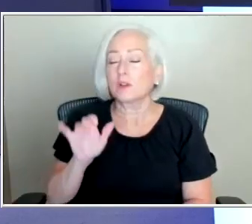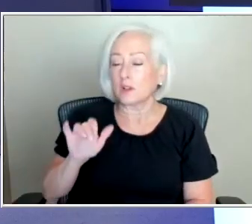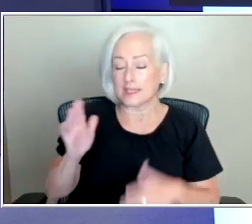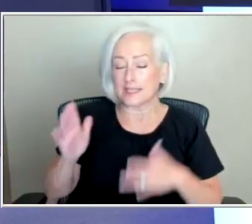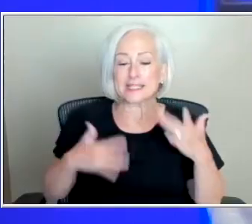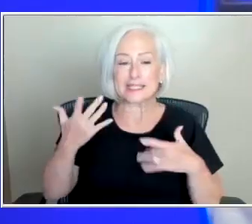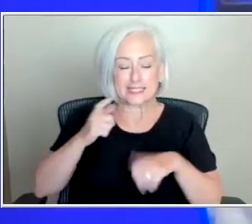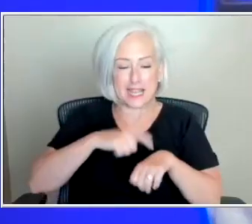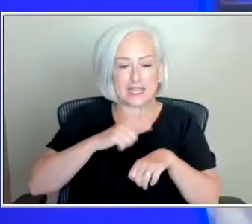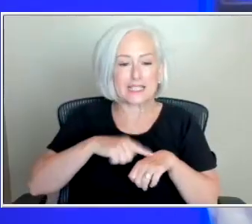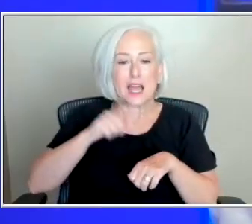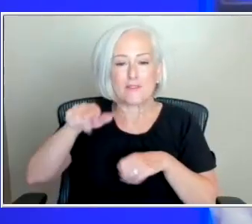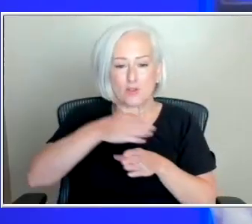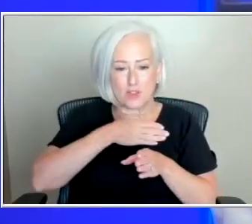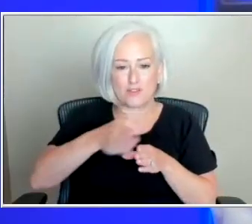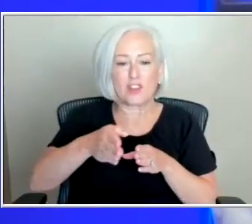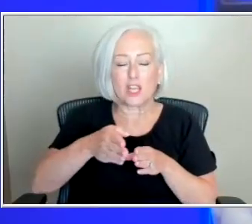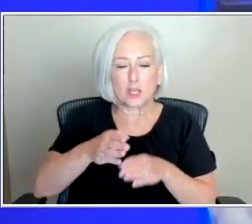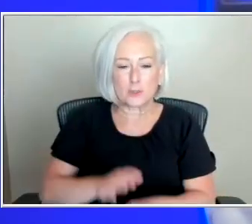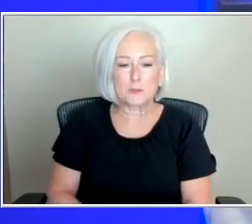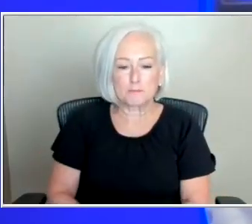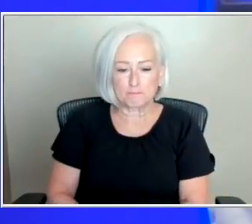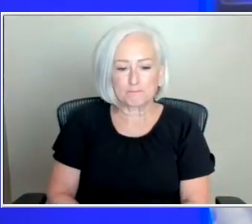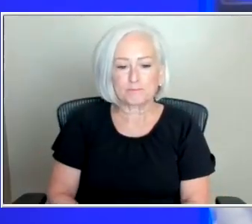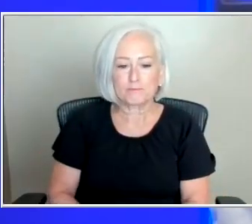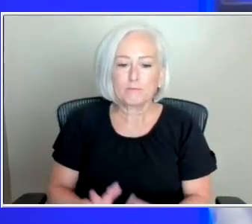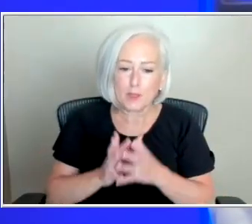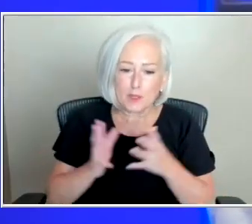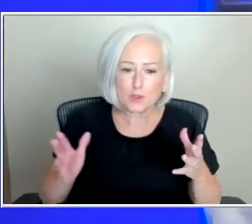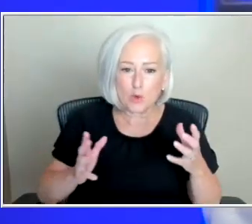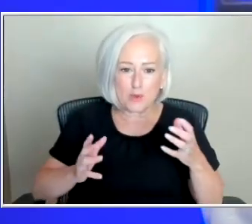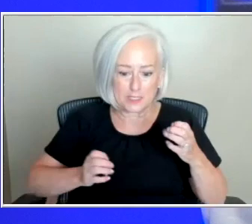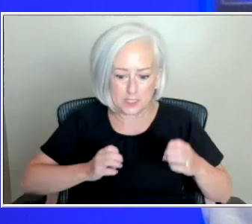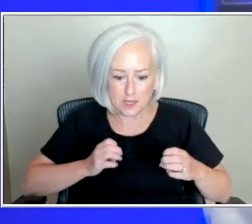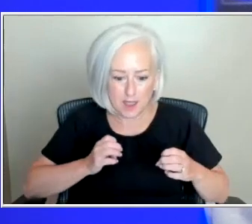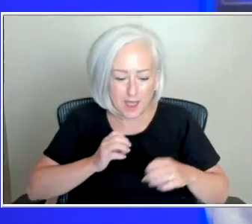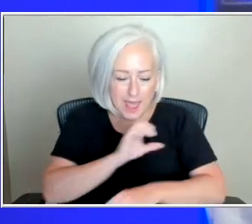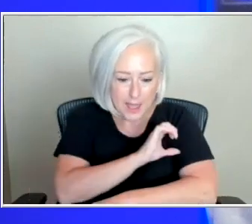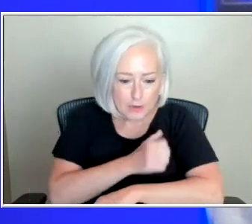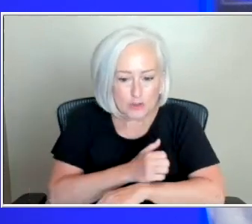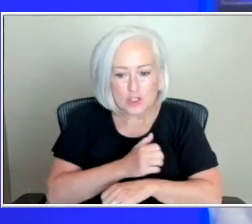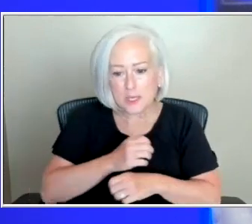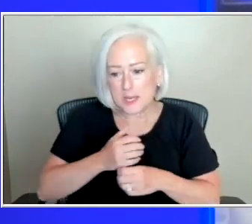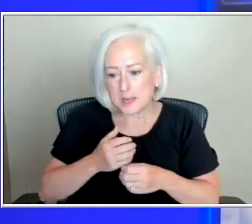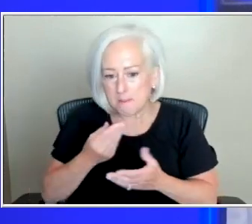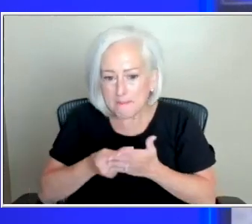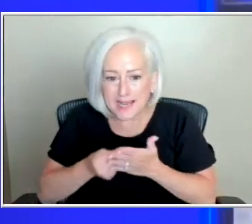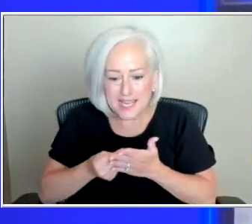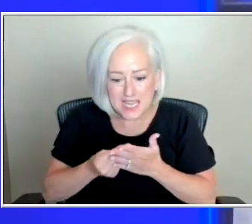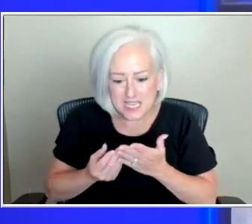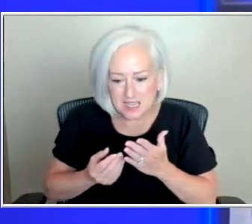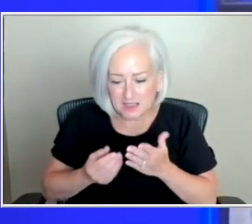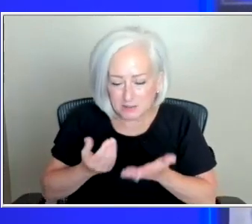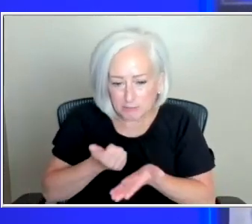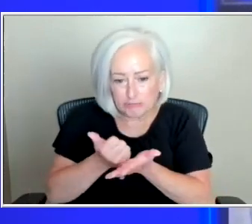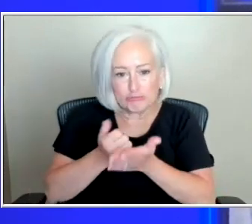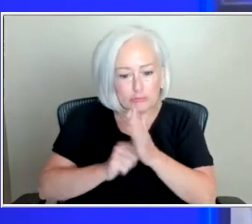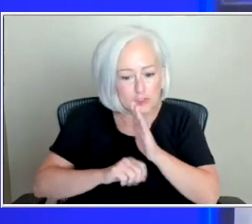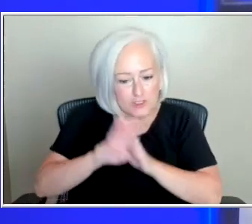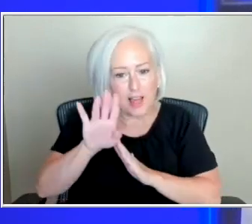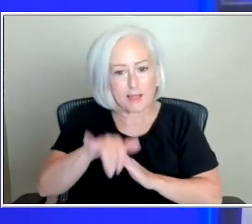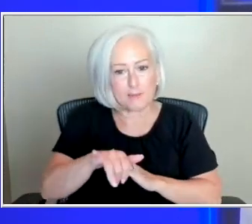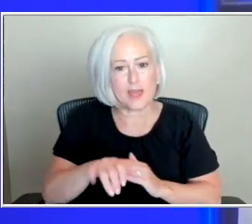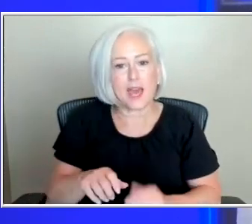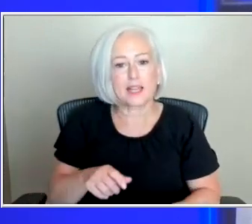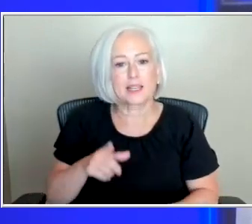is so much energy and money being put into developing this. So this is the next an evolution of